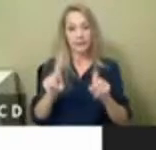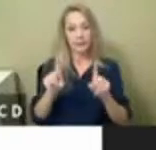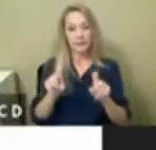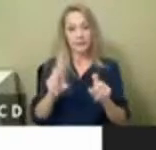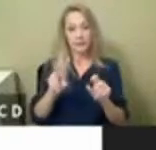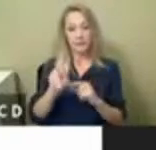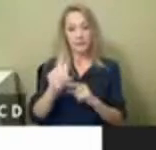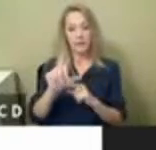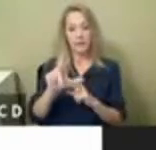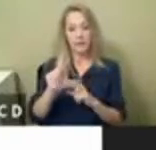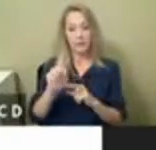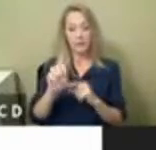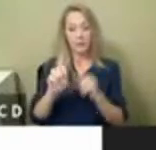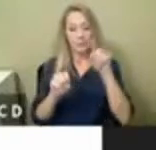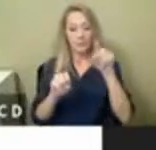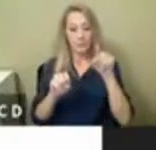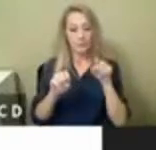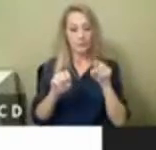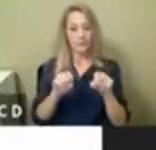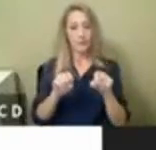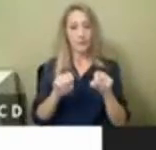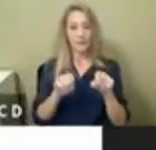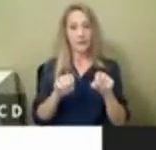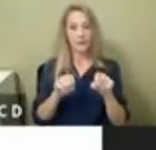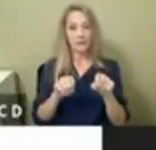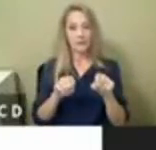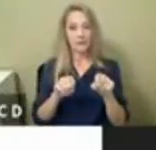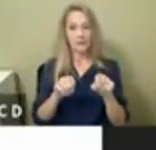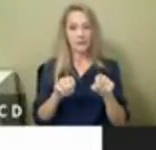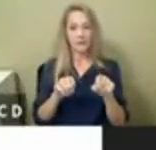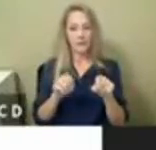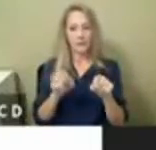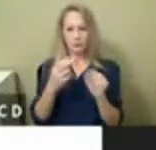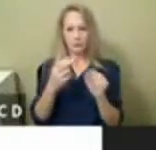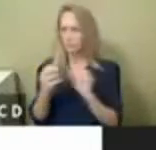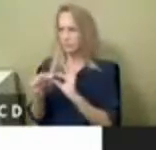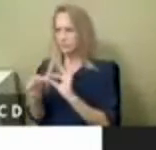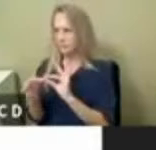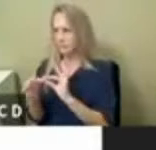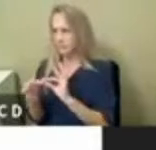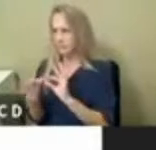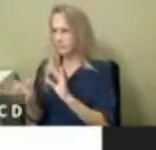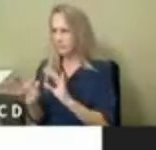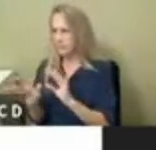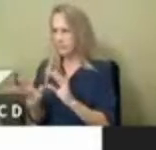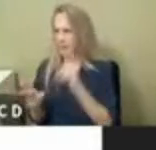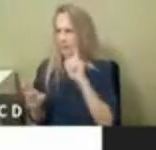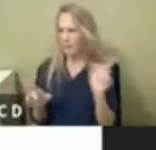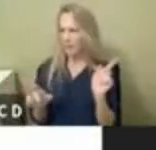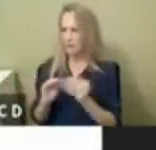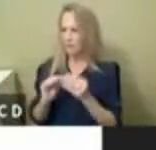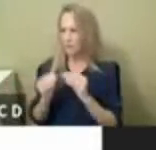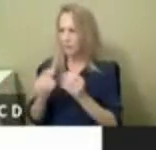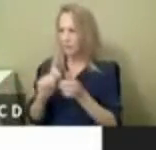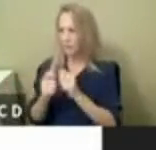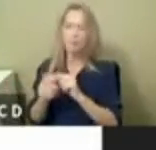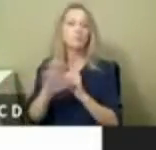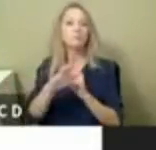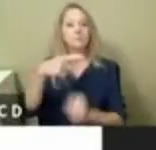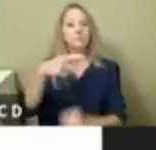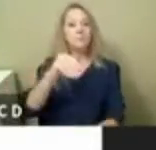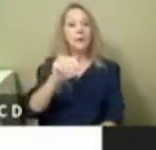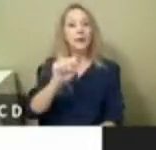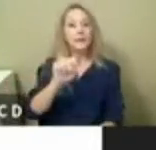were going to be together. They are you'll see it in a minute. Okay. So But they changed the number, I think. Okay. To 5%. So the positivity rate